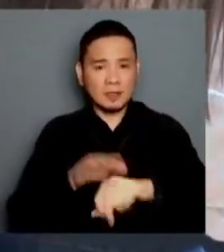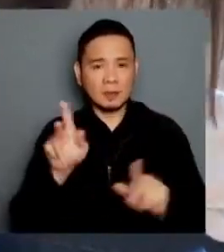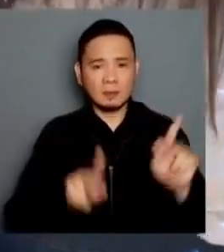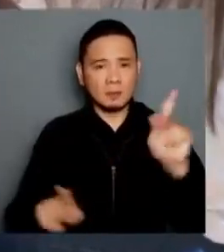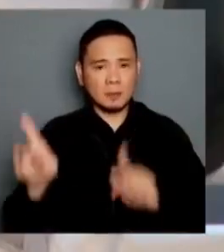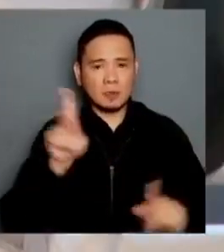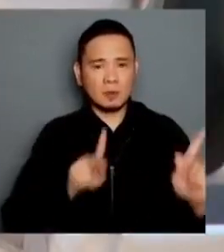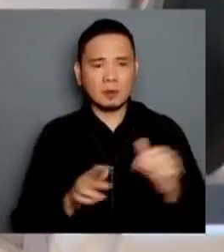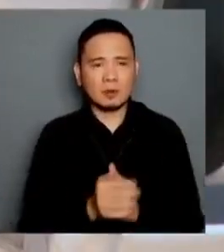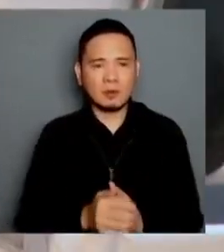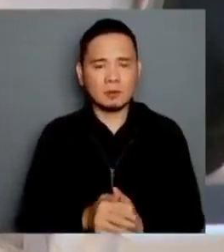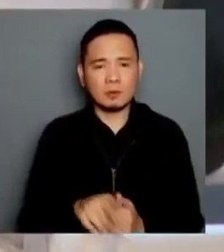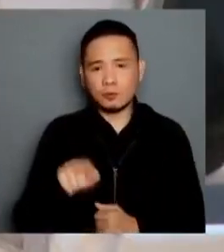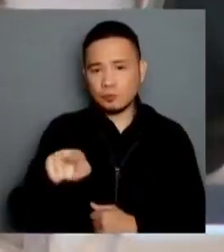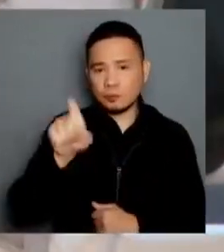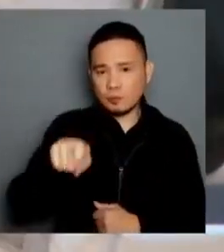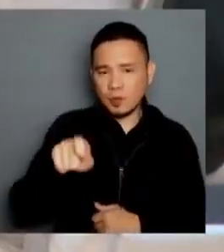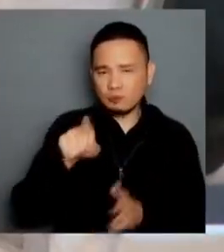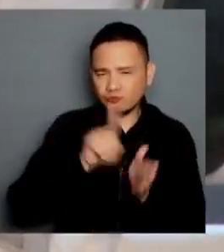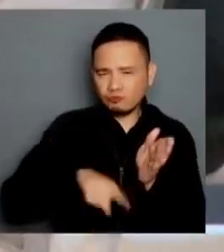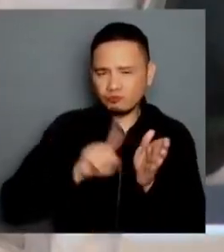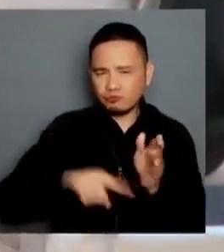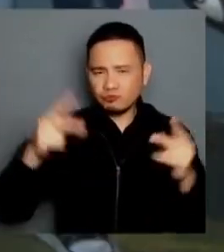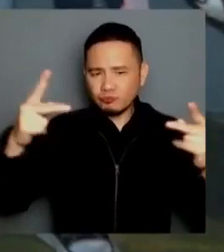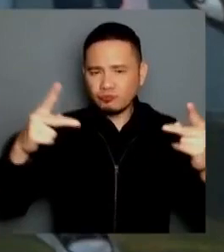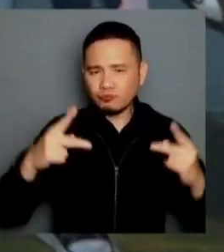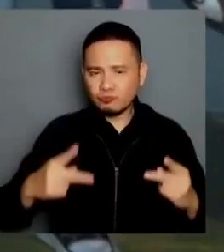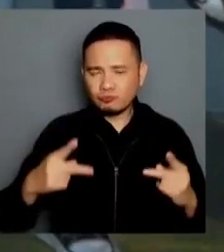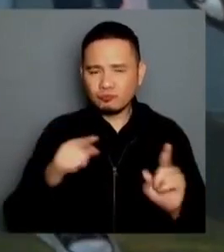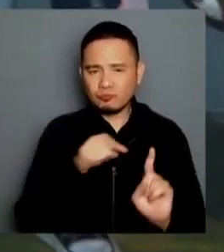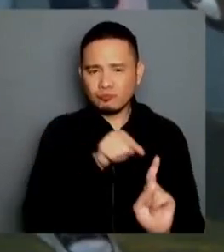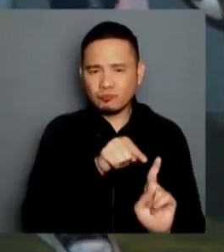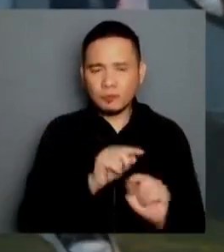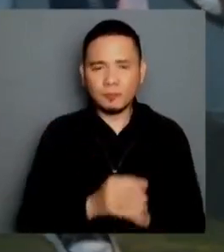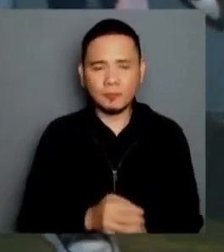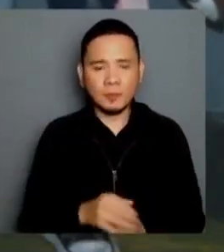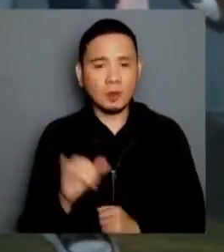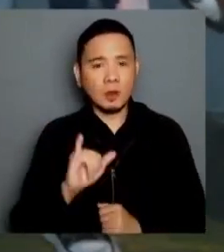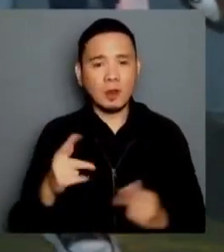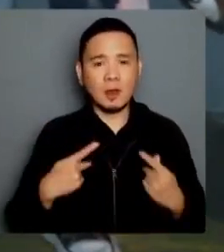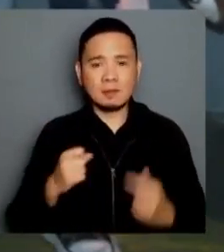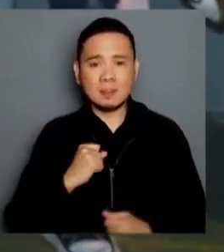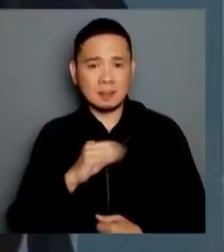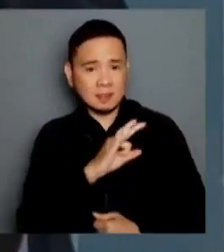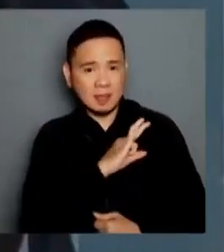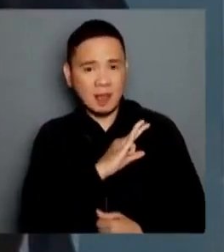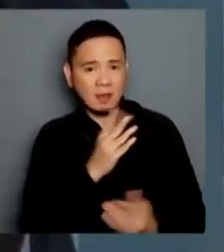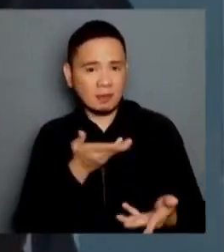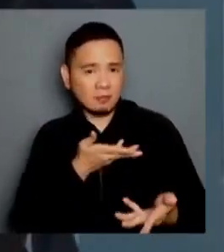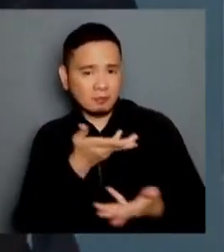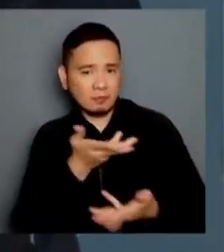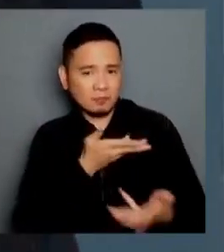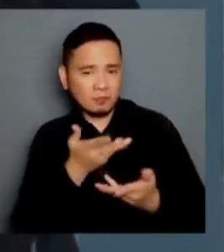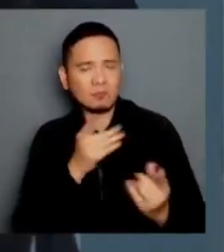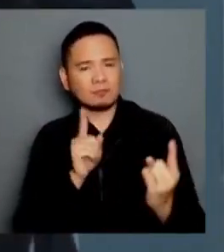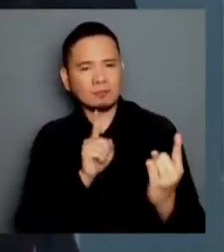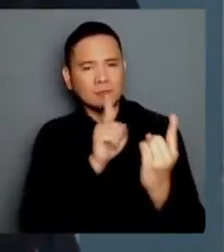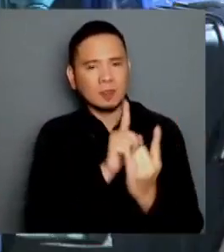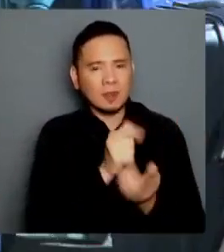to regularly check its website. It also has ground personnel to assist those stuck in airports.